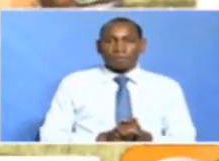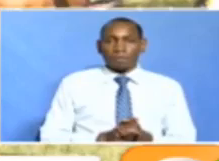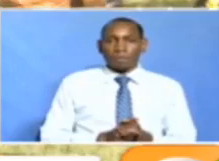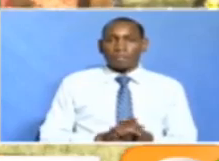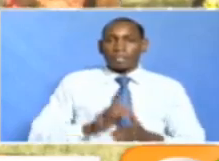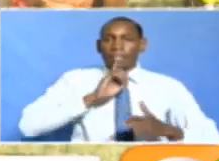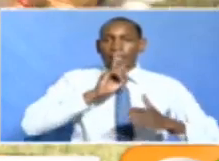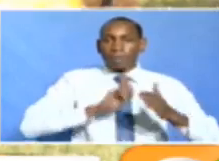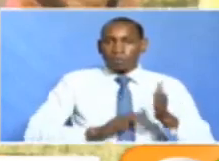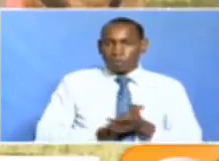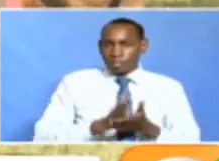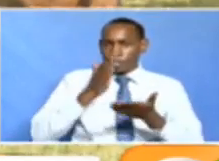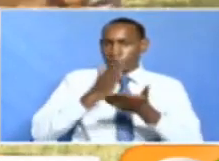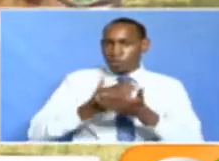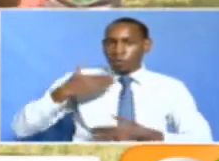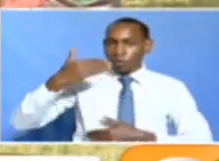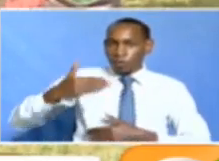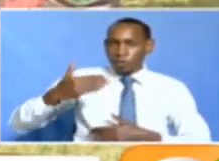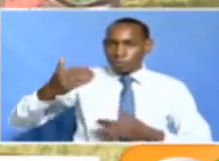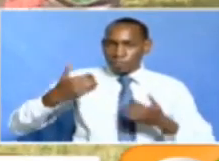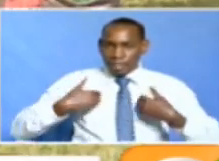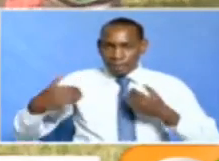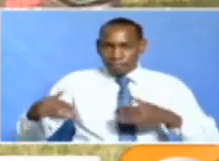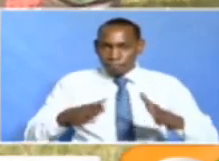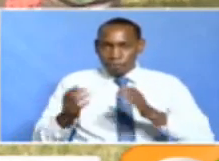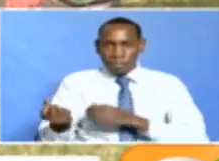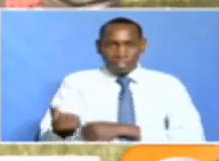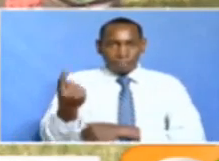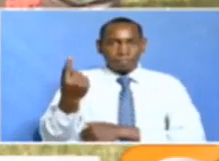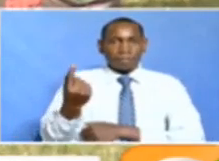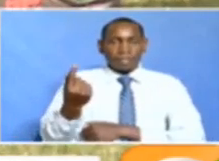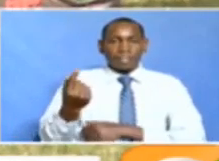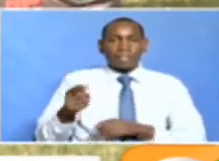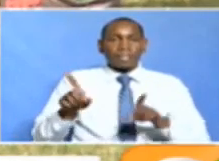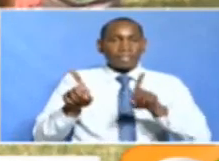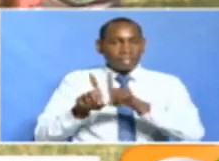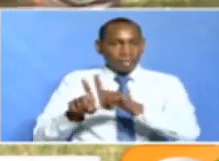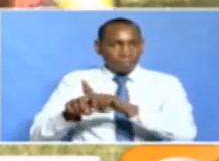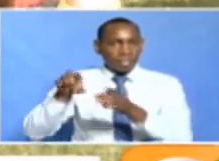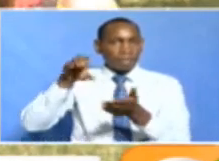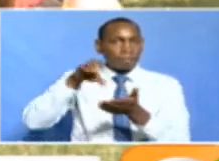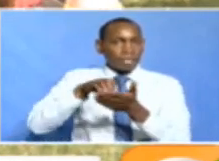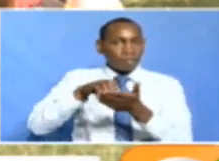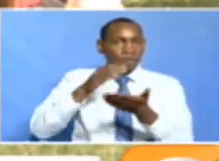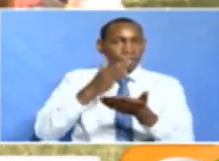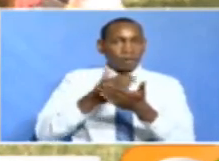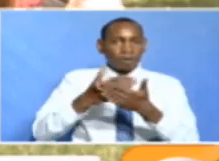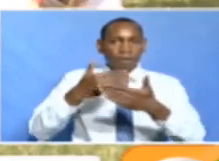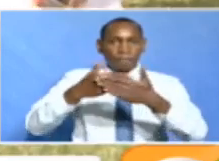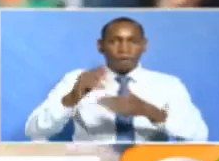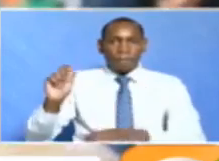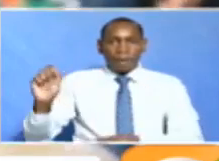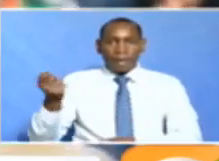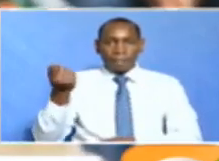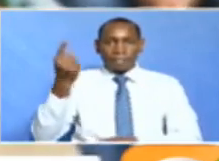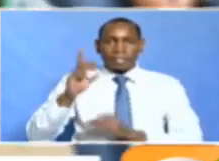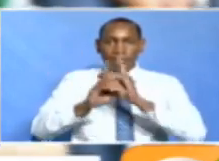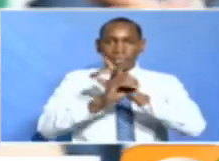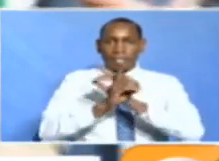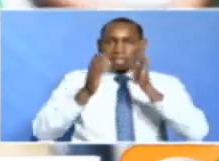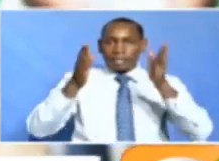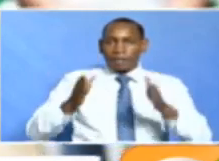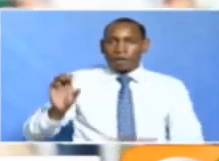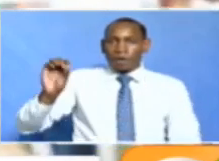They say the truth always has a way of coming out. This appears to be the reality for former Harambee Stars defender